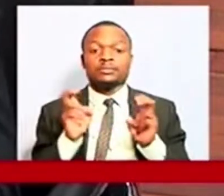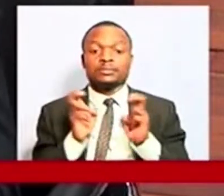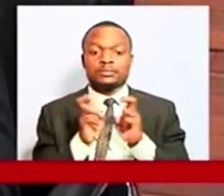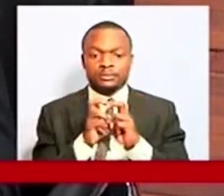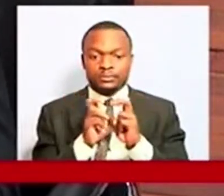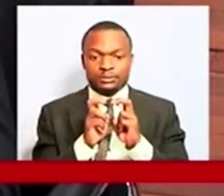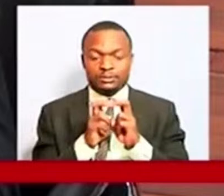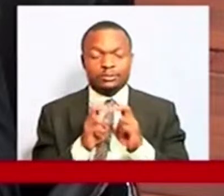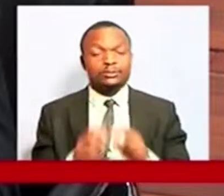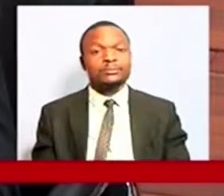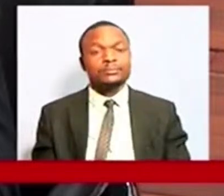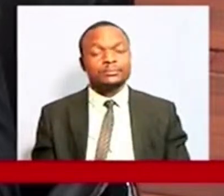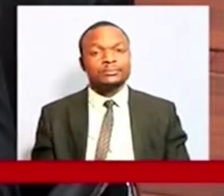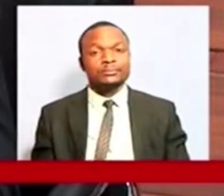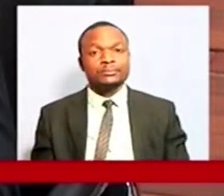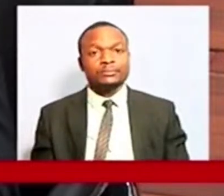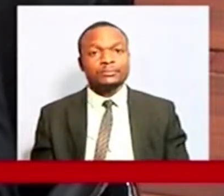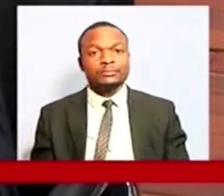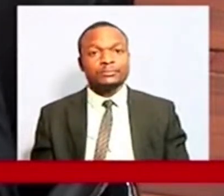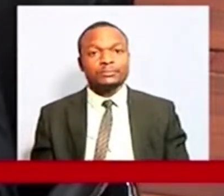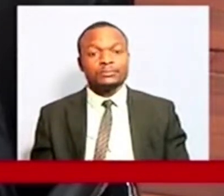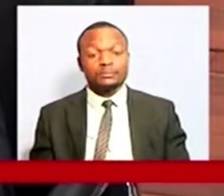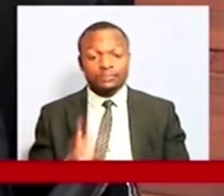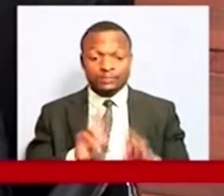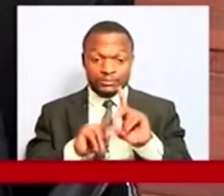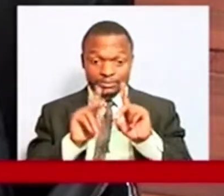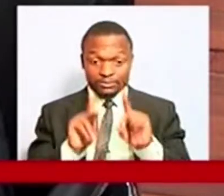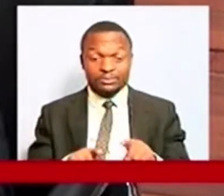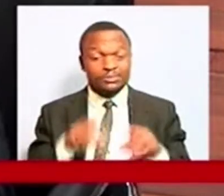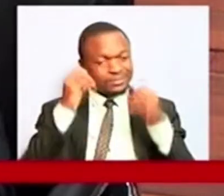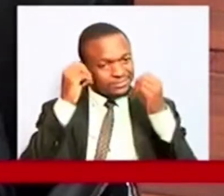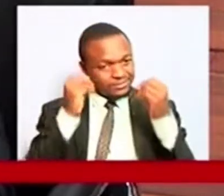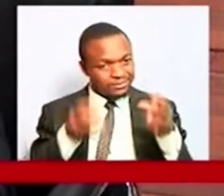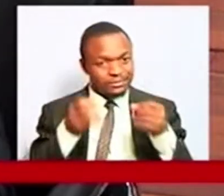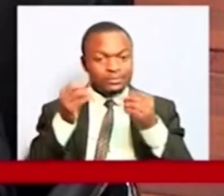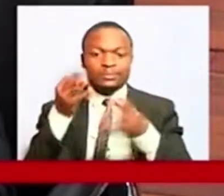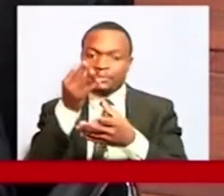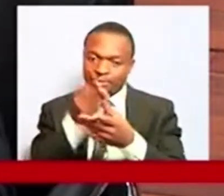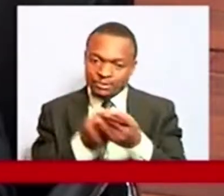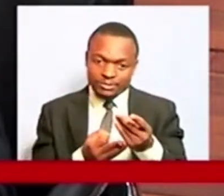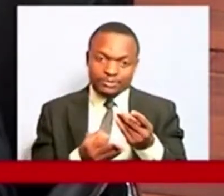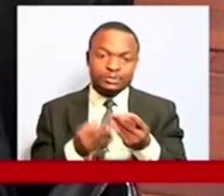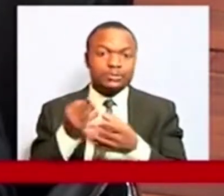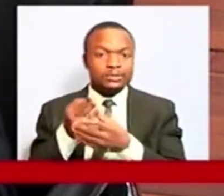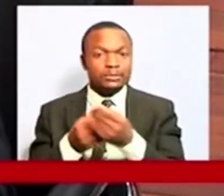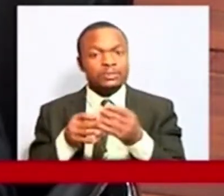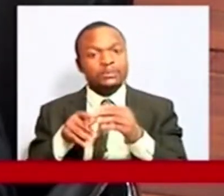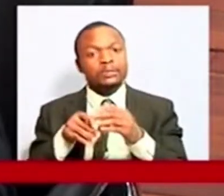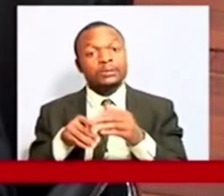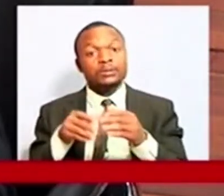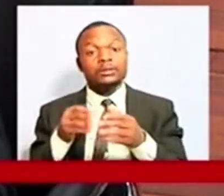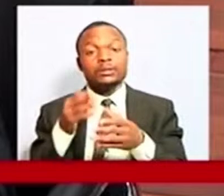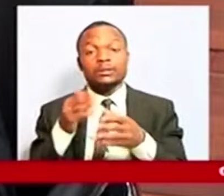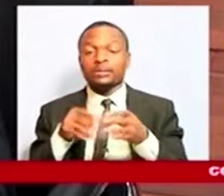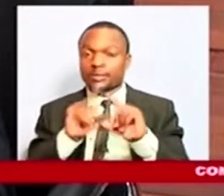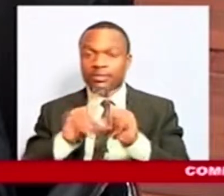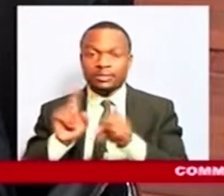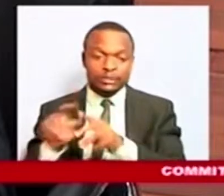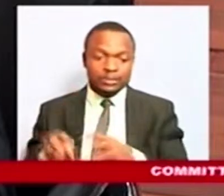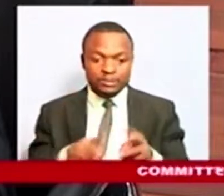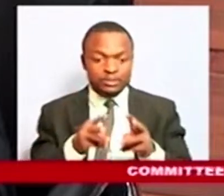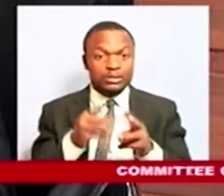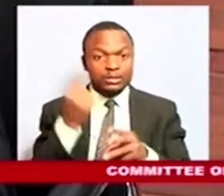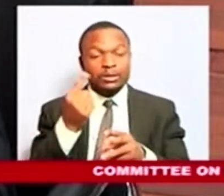contract. And the chair, there are a lot of forms of how somebody can deliver. He would have